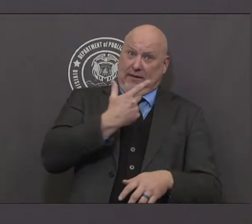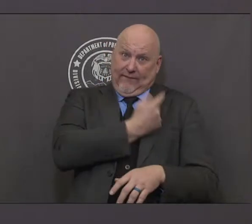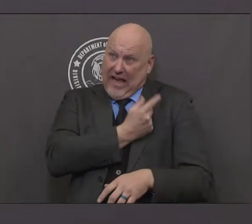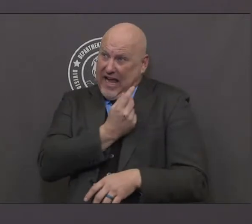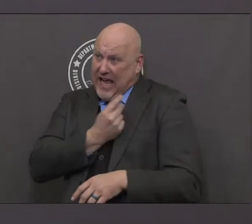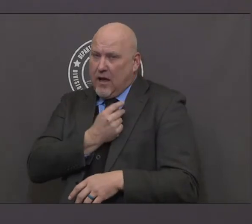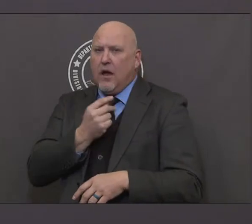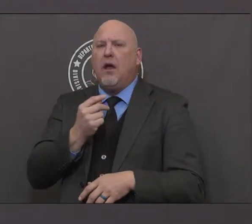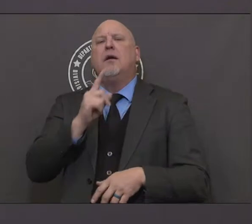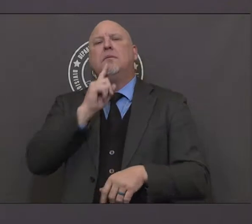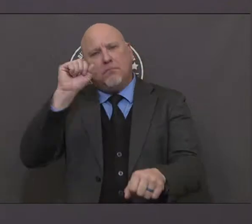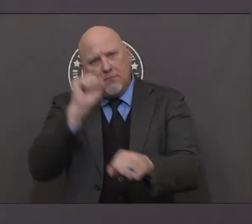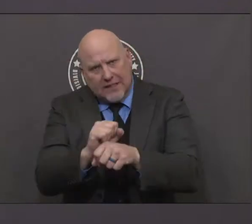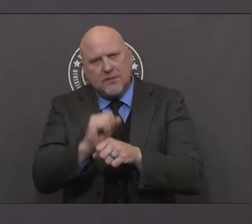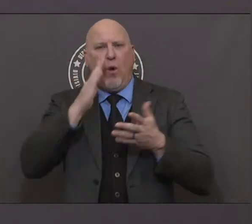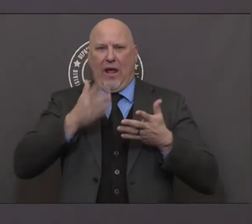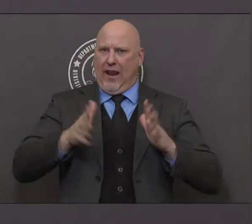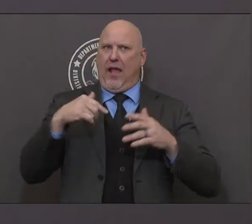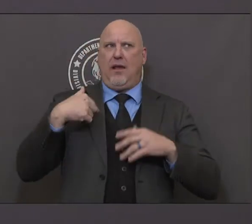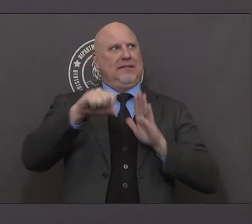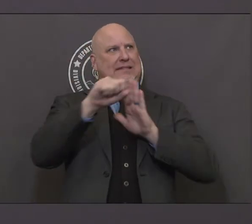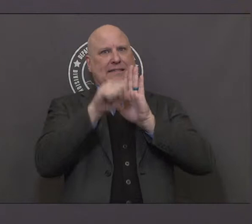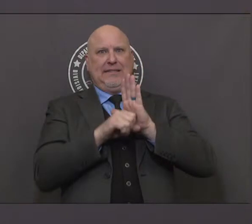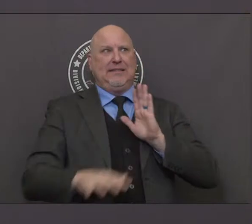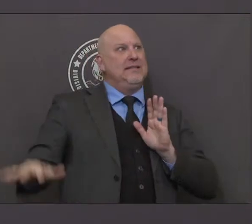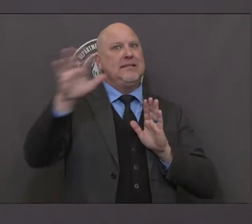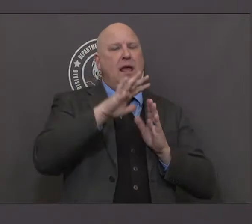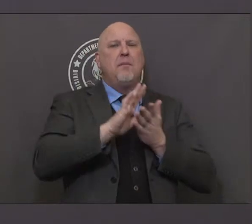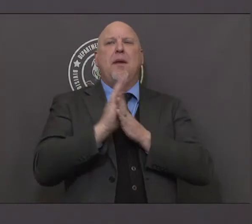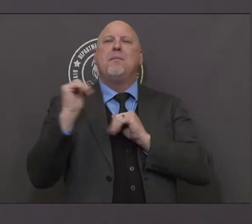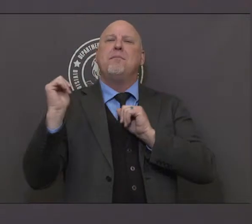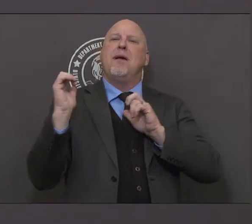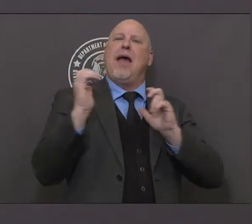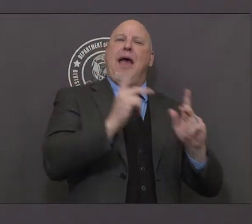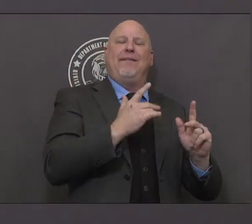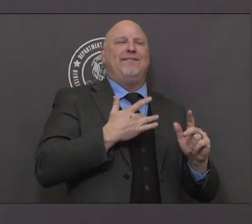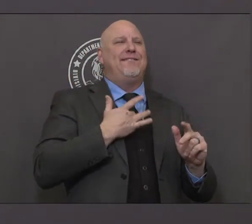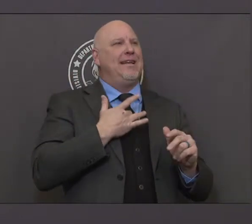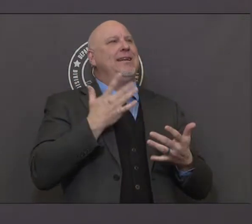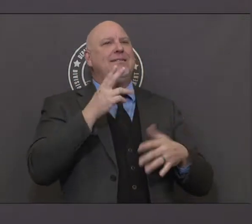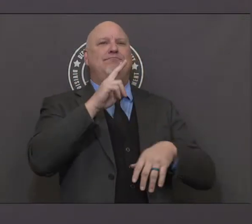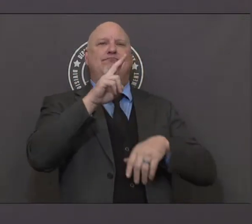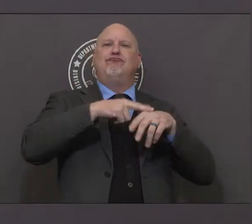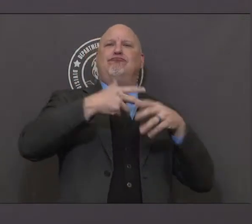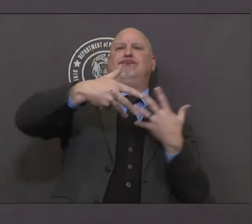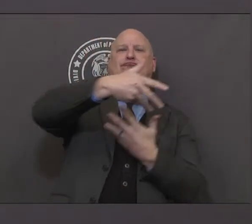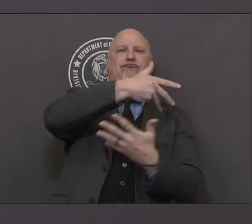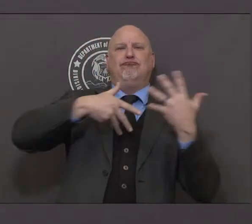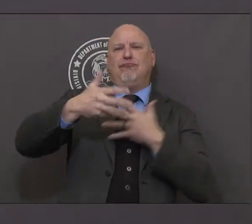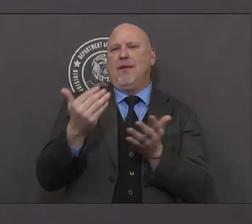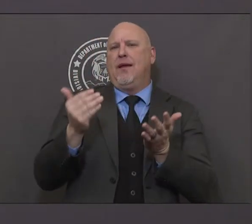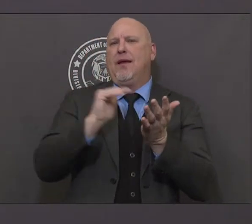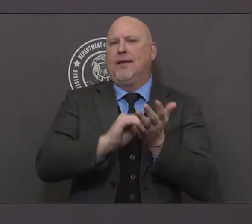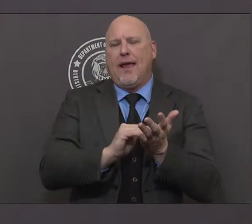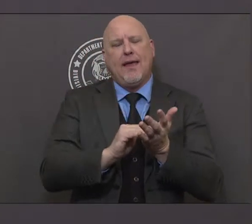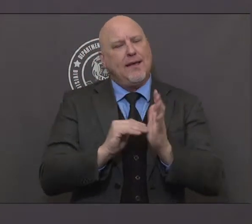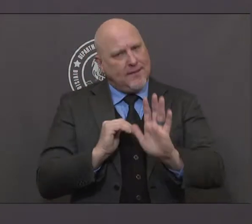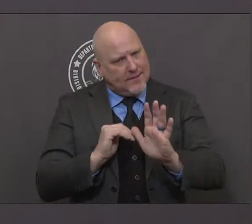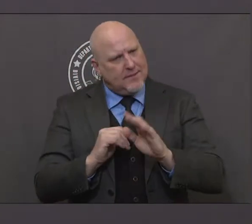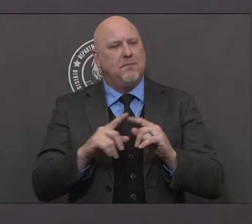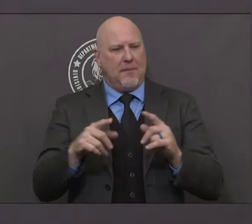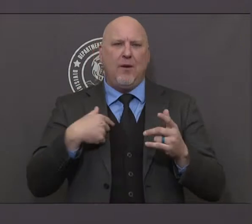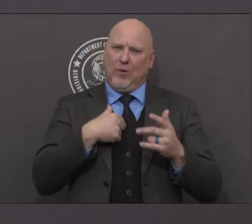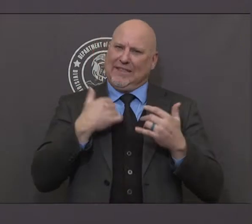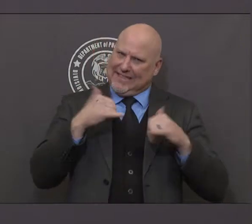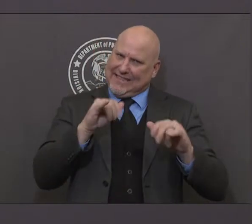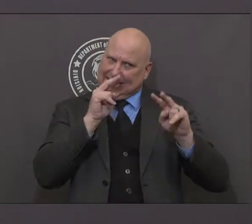of those who are most vulnerable. We decrease hospitalizations, and we get prepared for even more